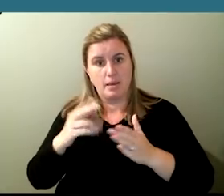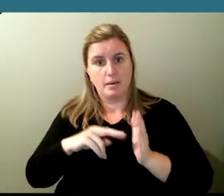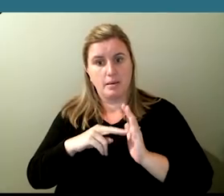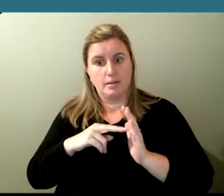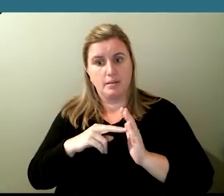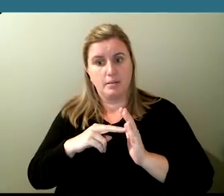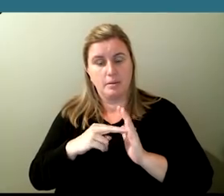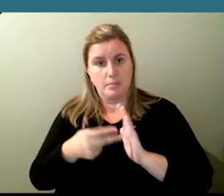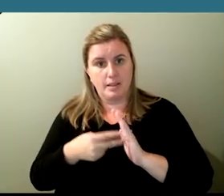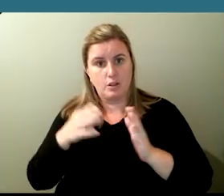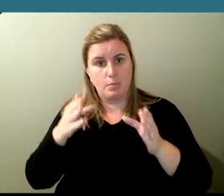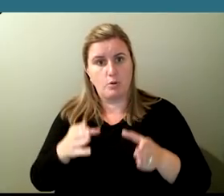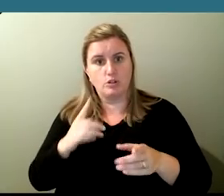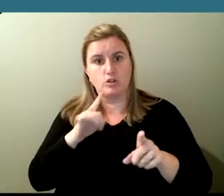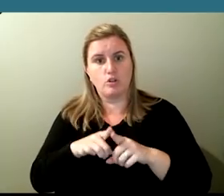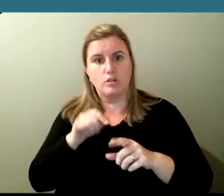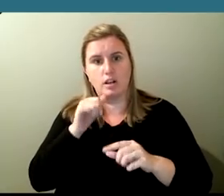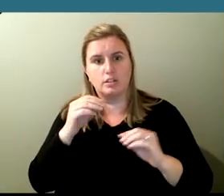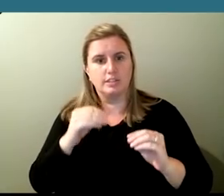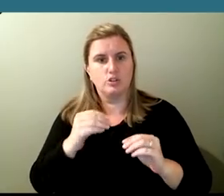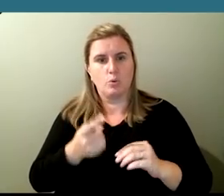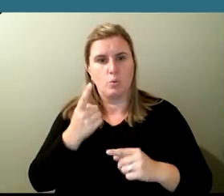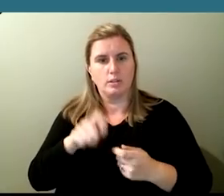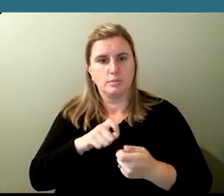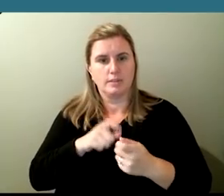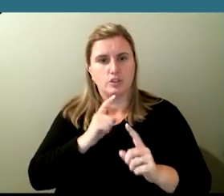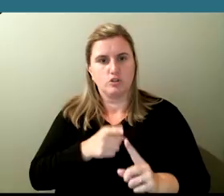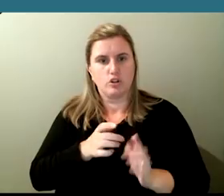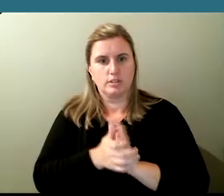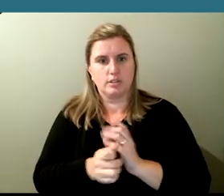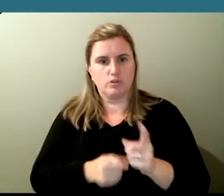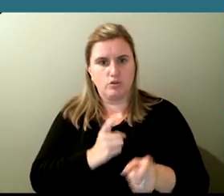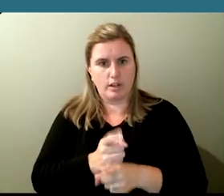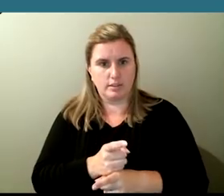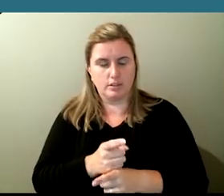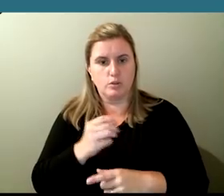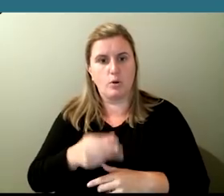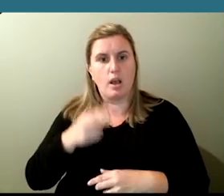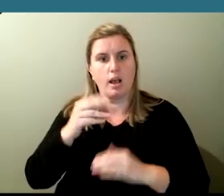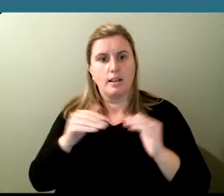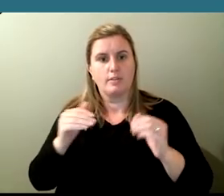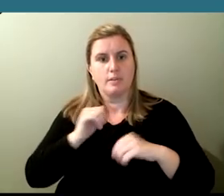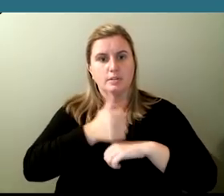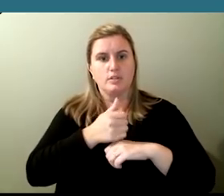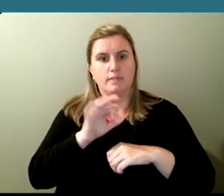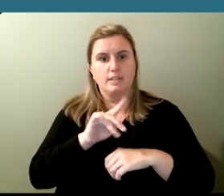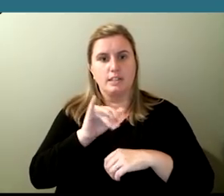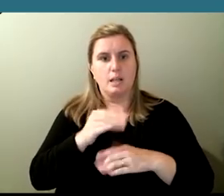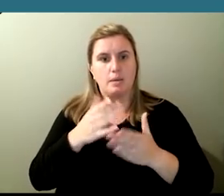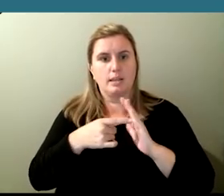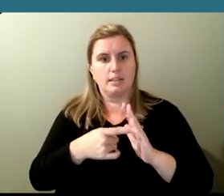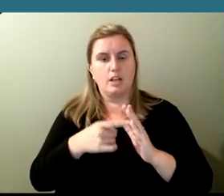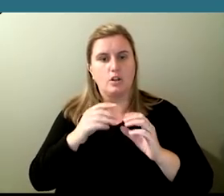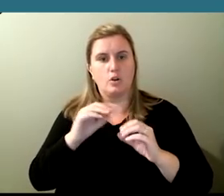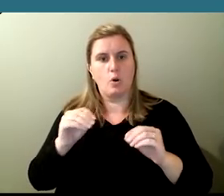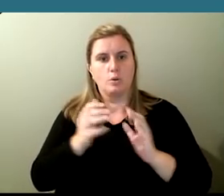that the person is also not teaching one specific target skill correct. So high levels of implementation fidelity may indicate that no